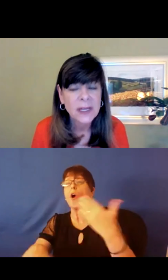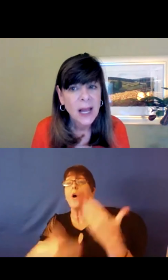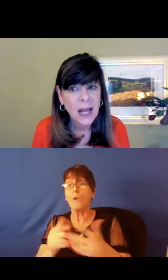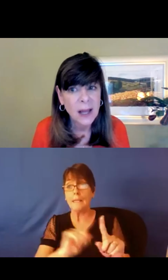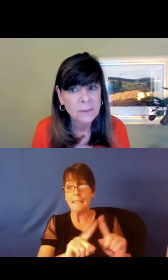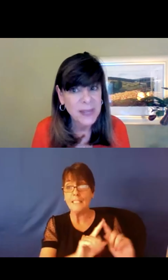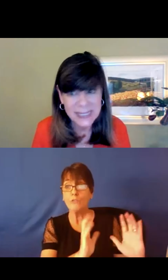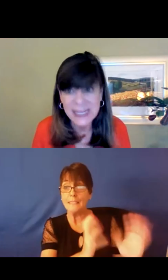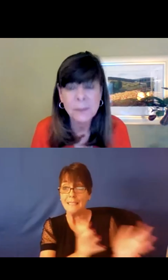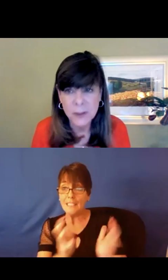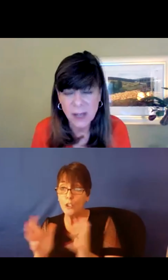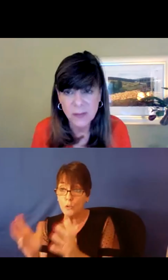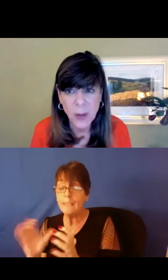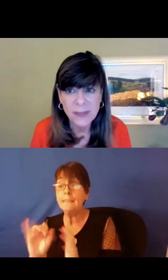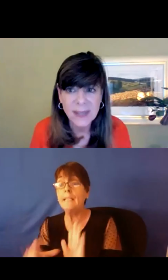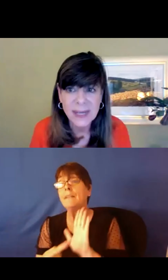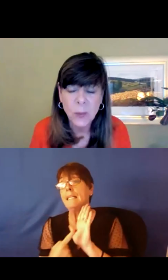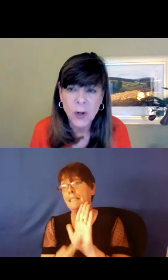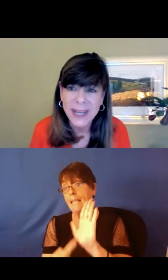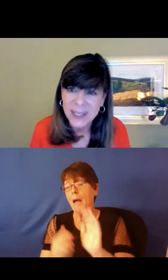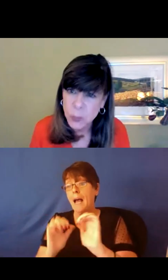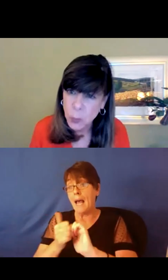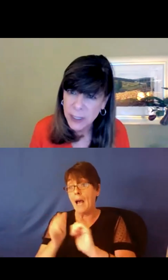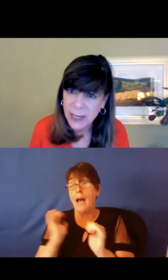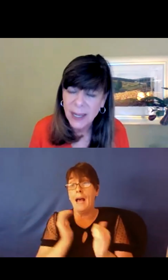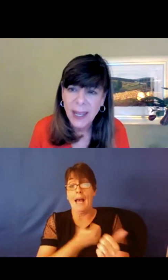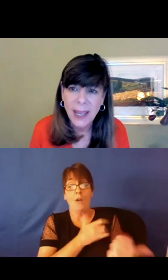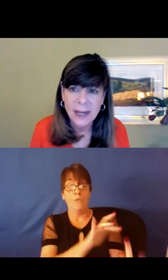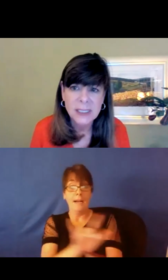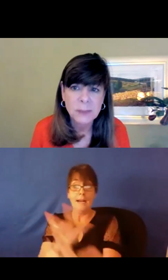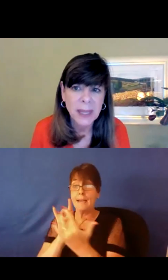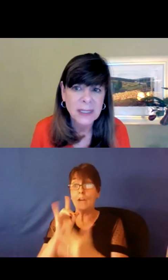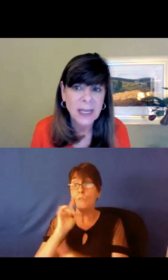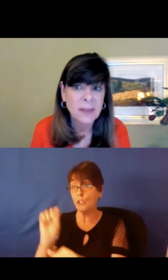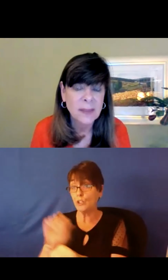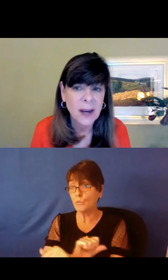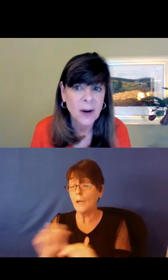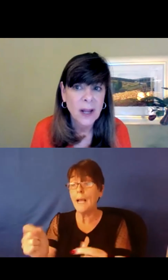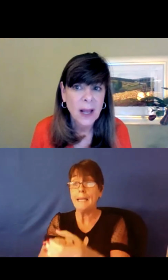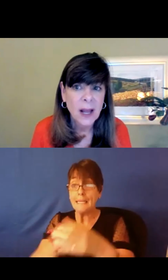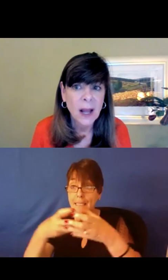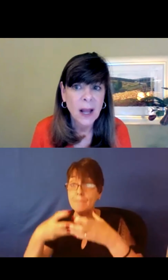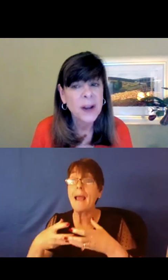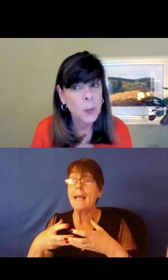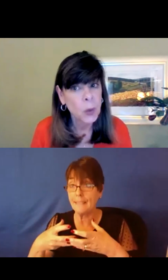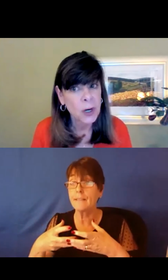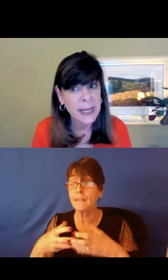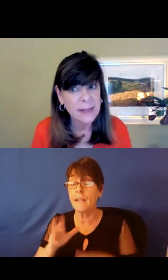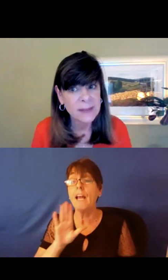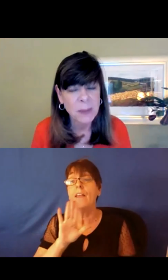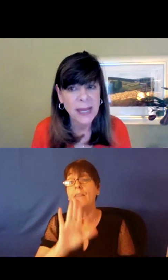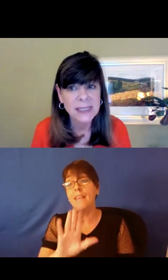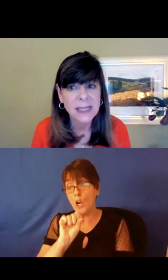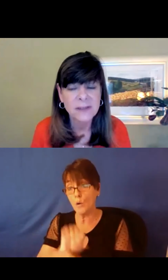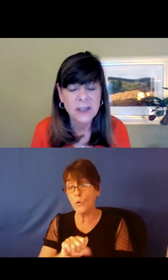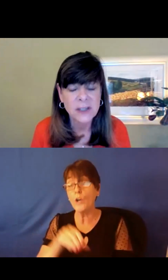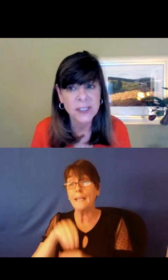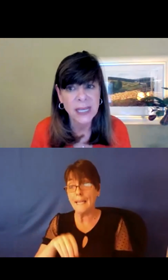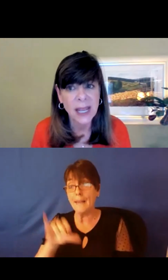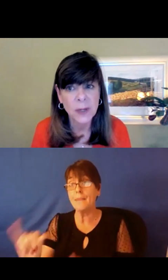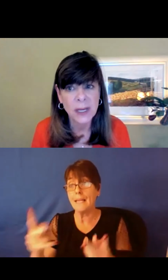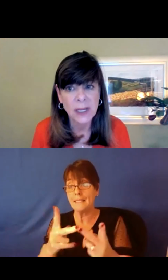of examples of the way that the network is working and expanding their work in the space